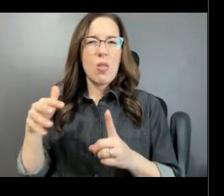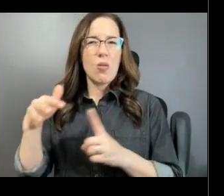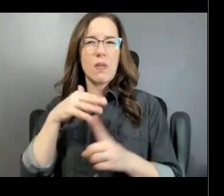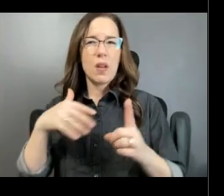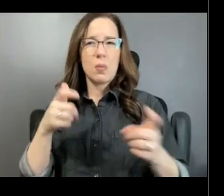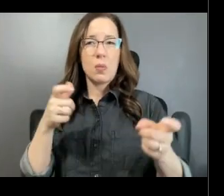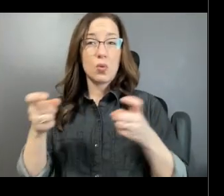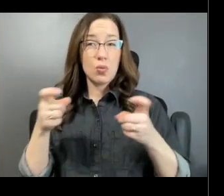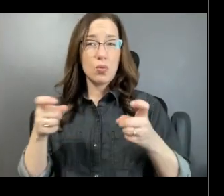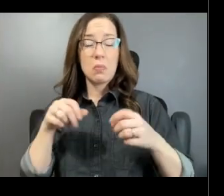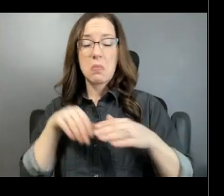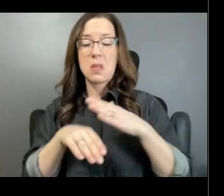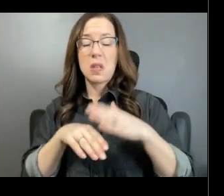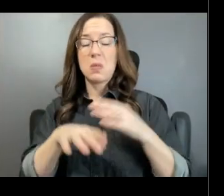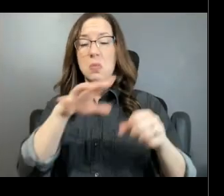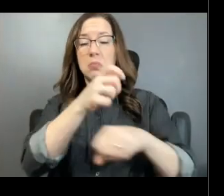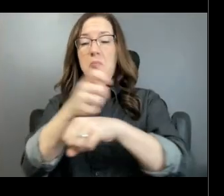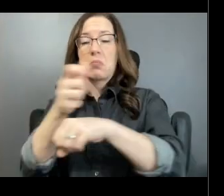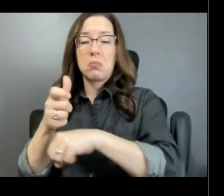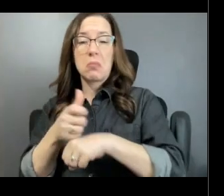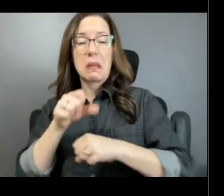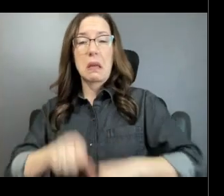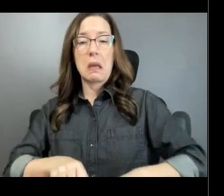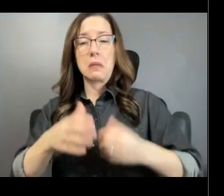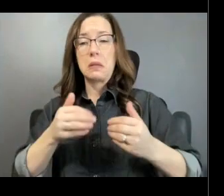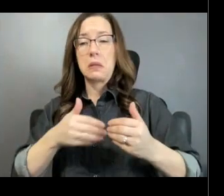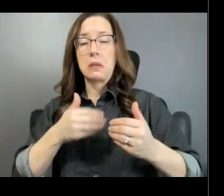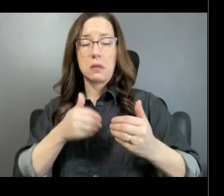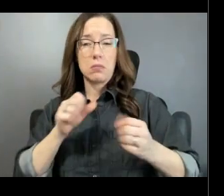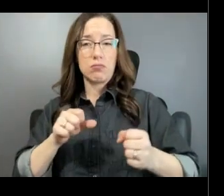in accessible locations.